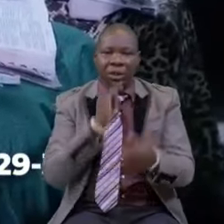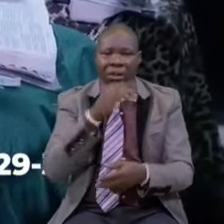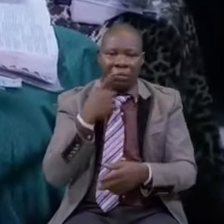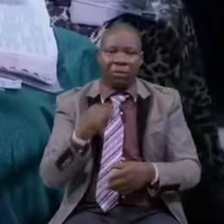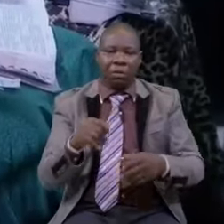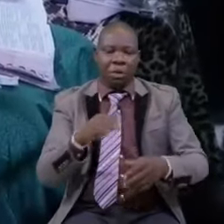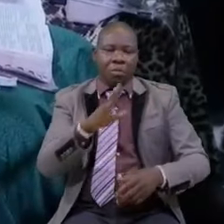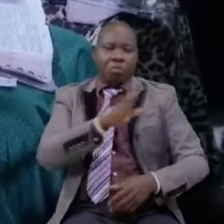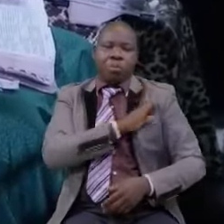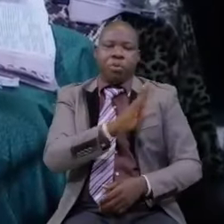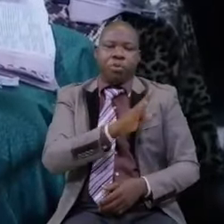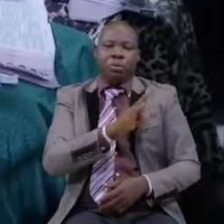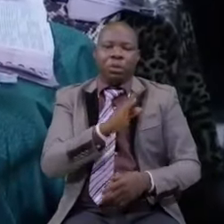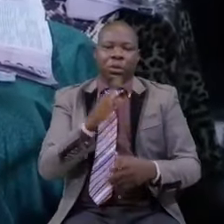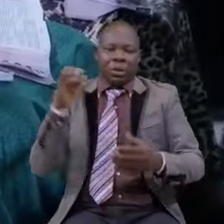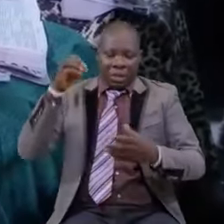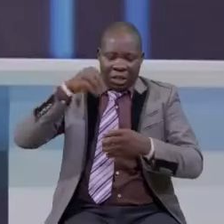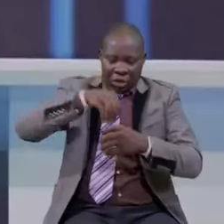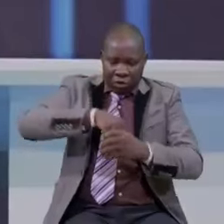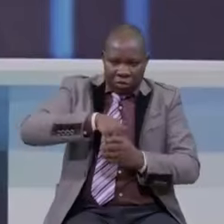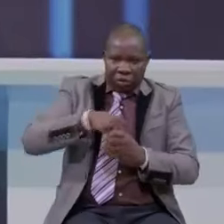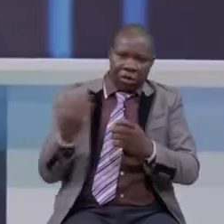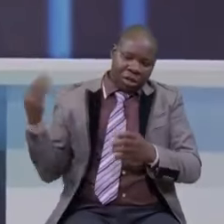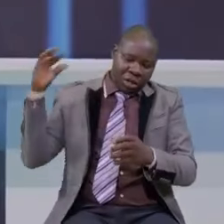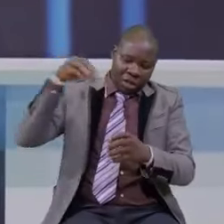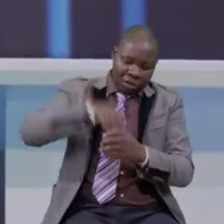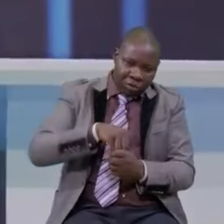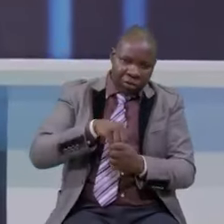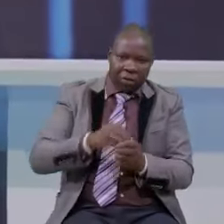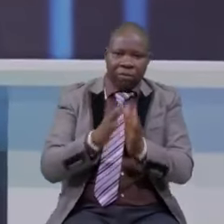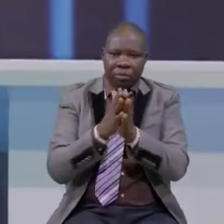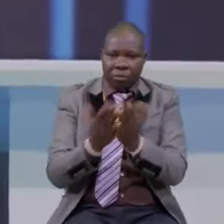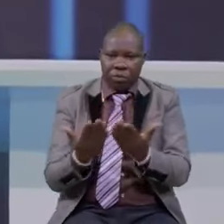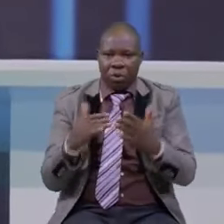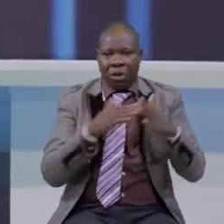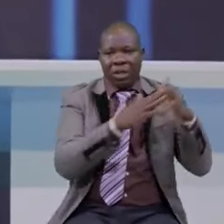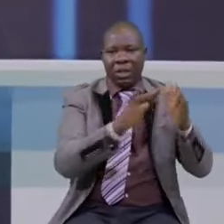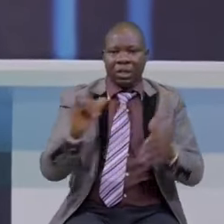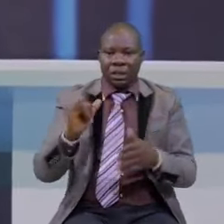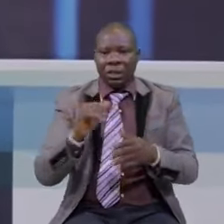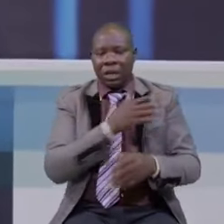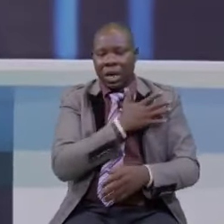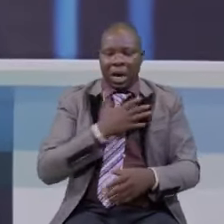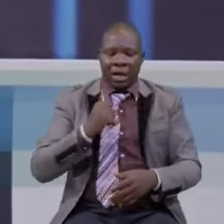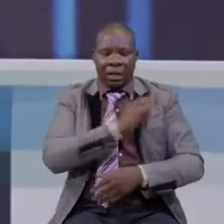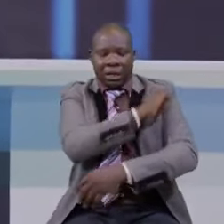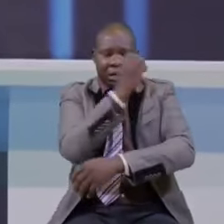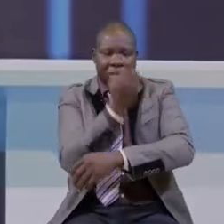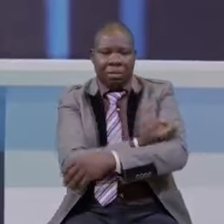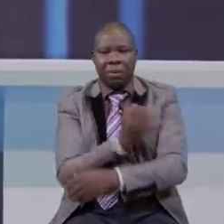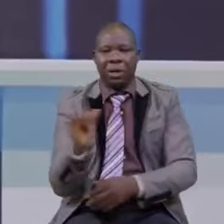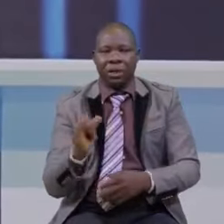bold, inclusive book, leading and empowering. The bold,